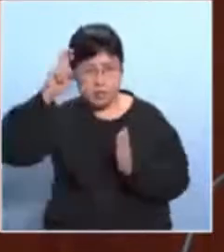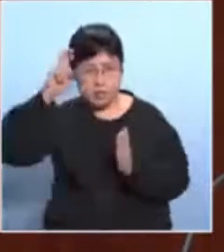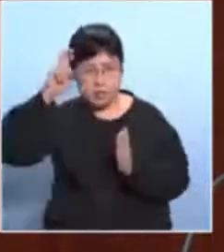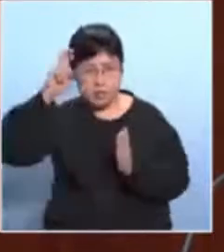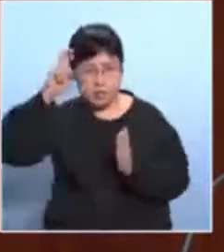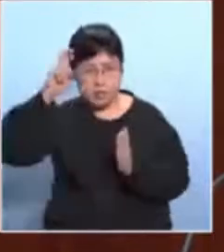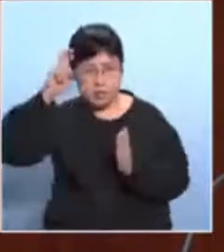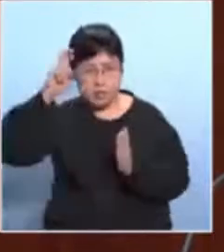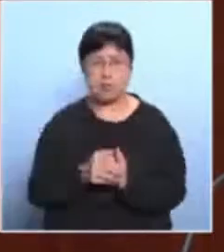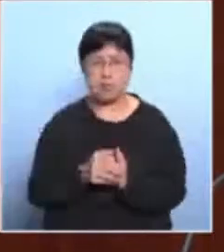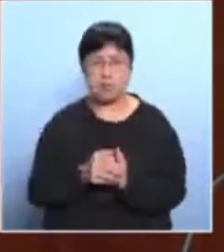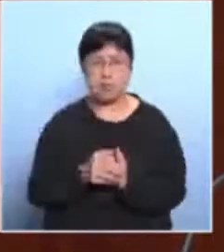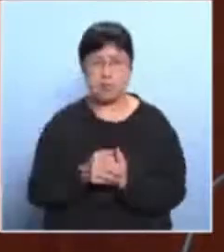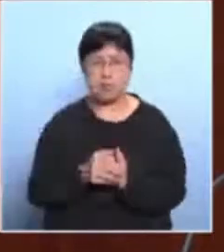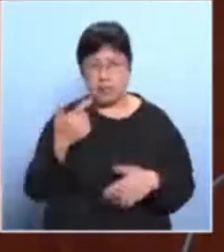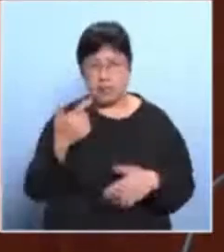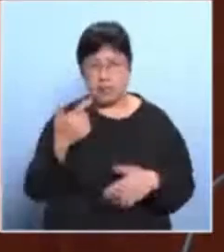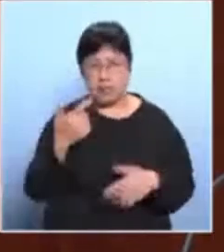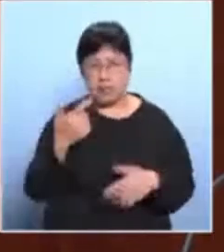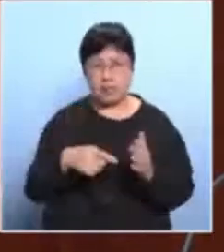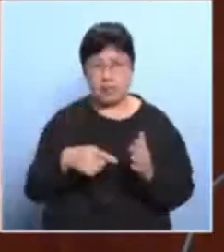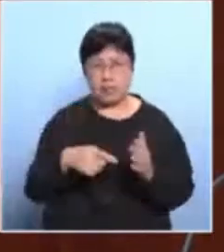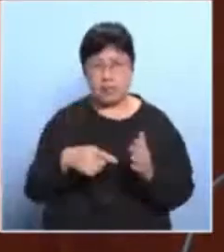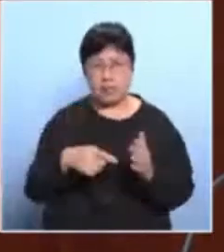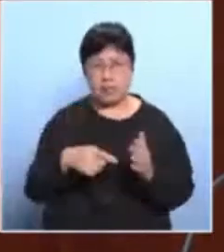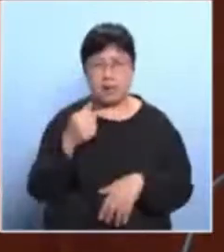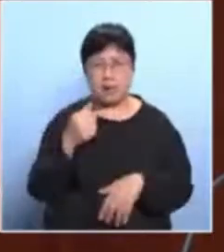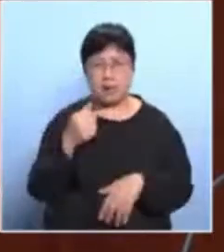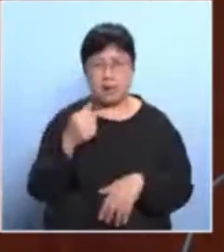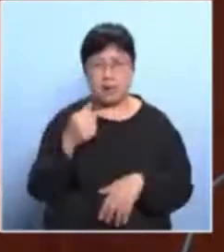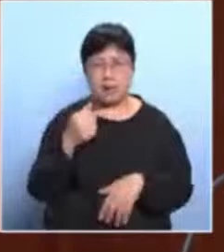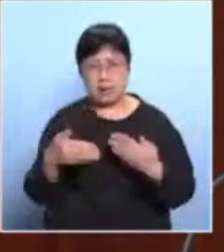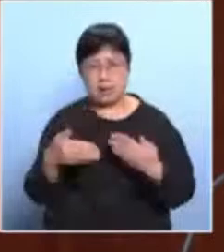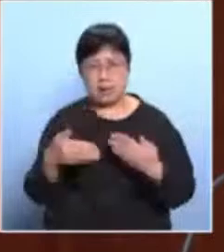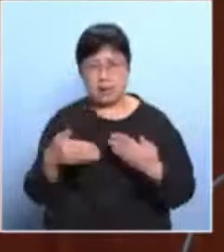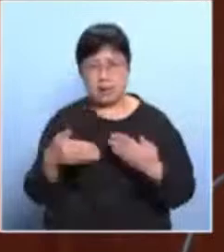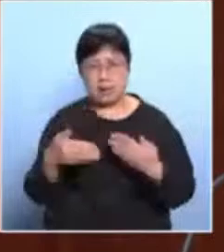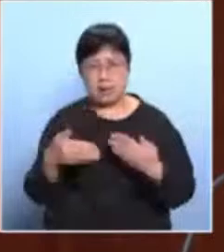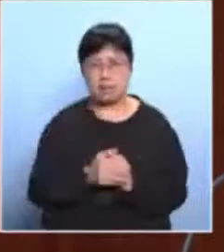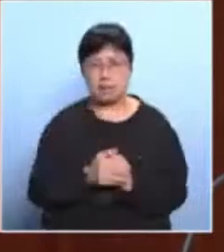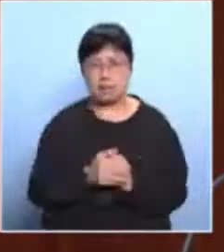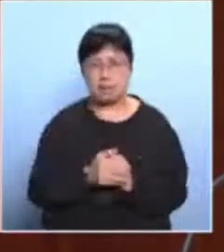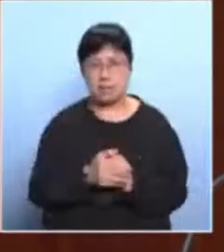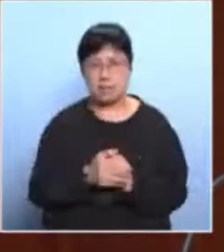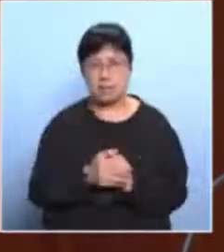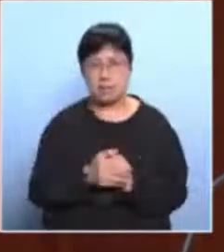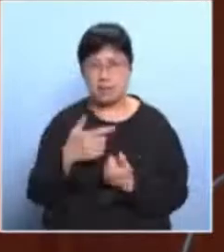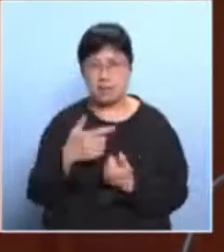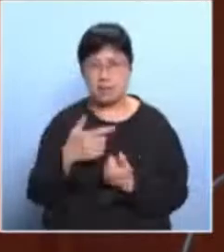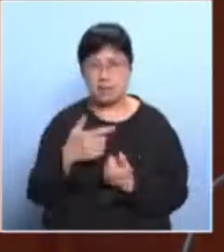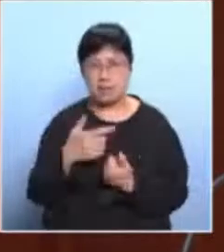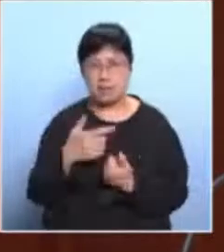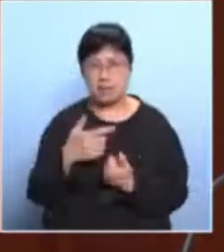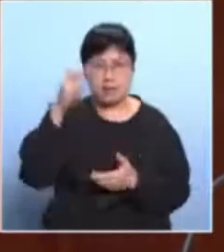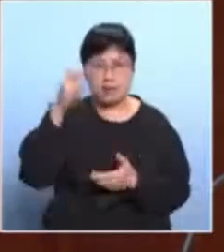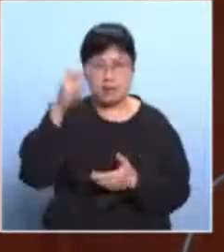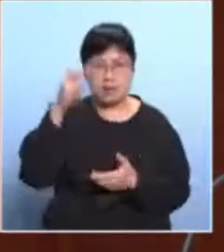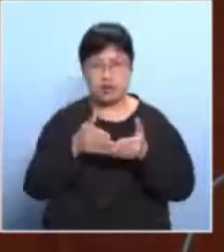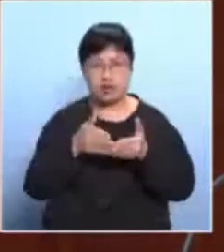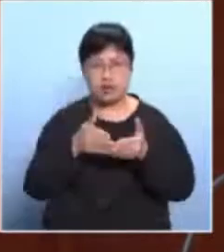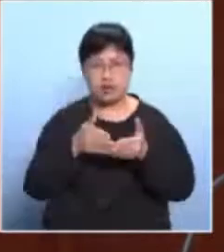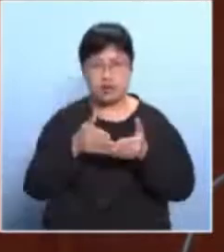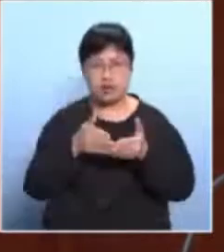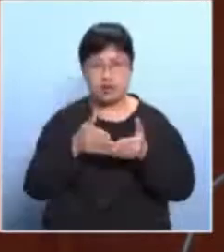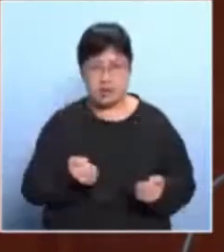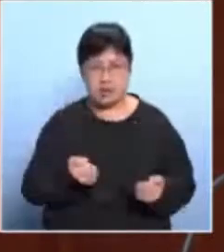sides. Promote the new energy transport industry. The government will make every effort to promote the use and supply of new energy in